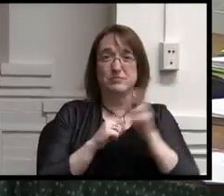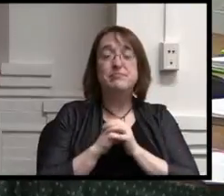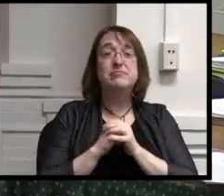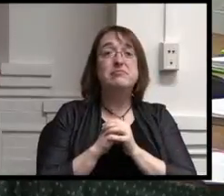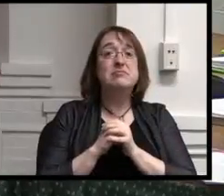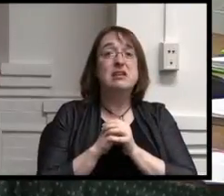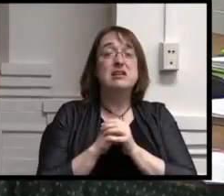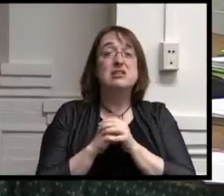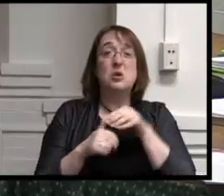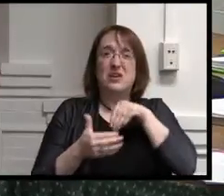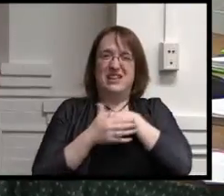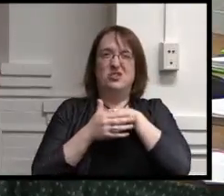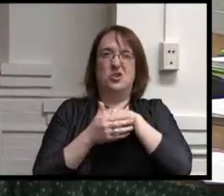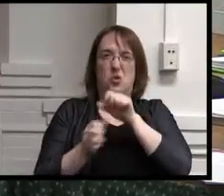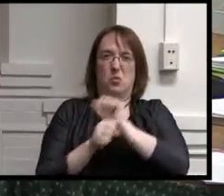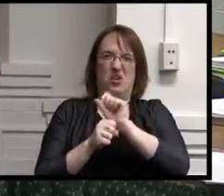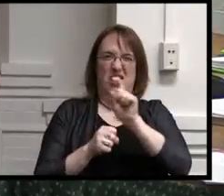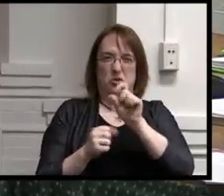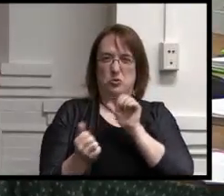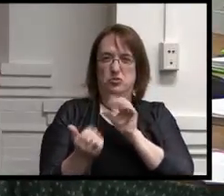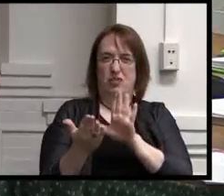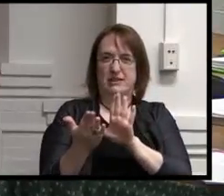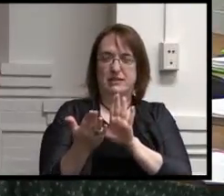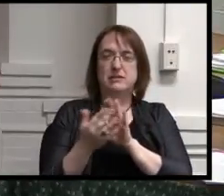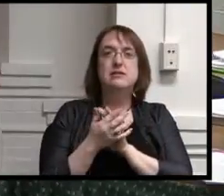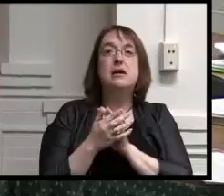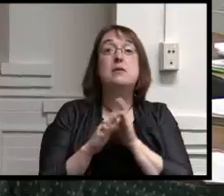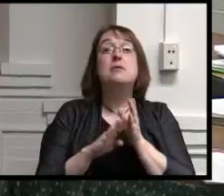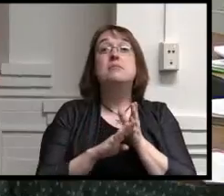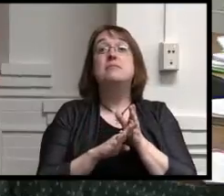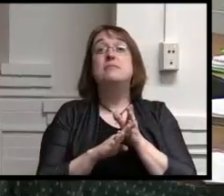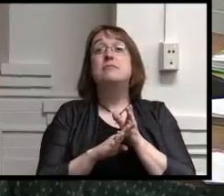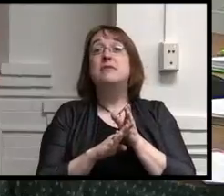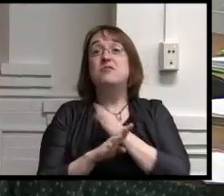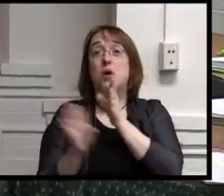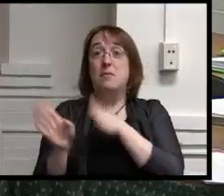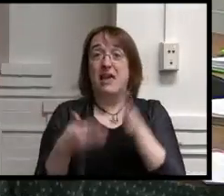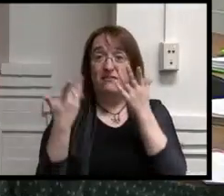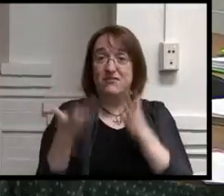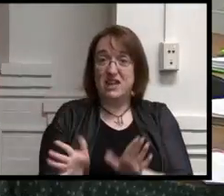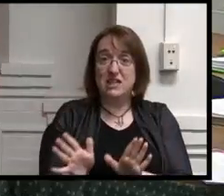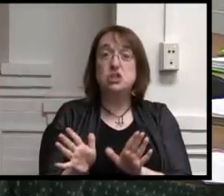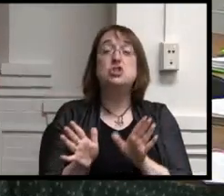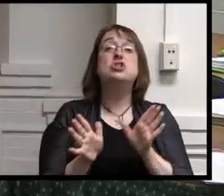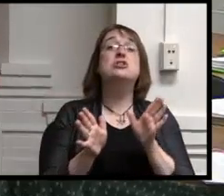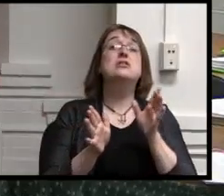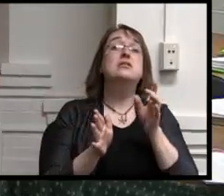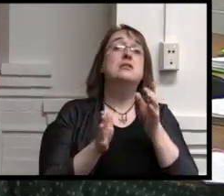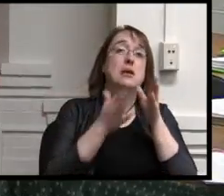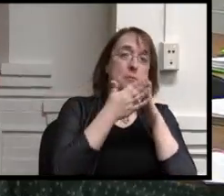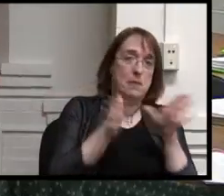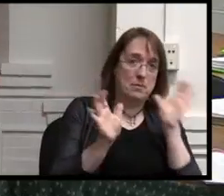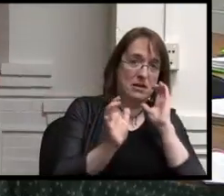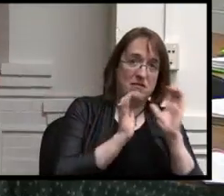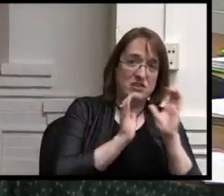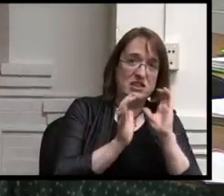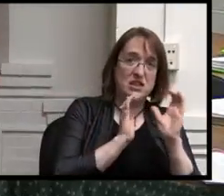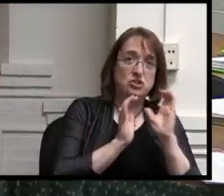work that we needed to address before we could finish this plan and come out and have a public conversation around this like